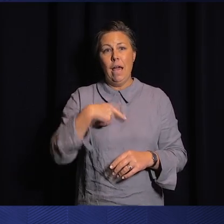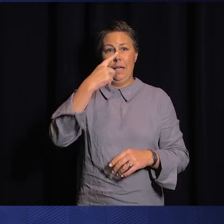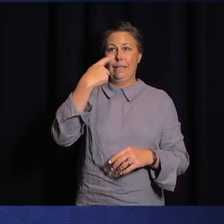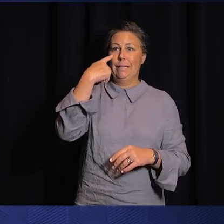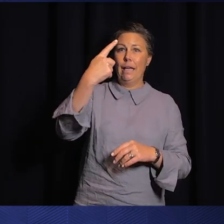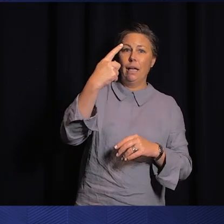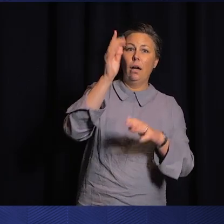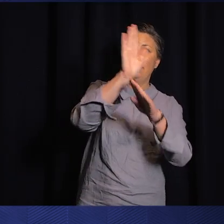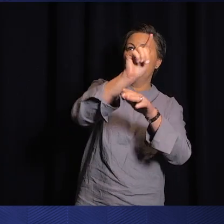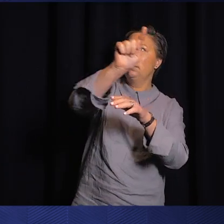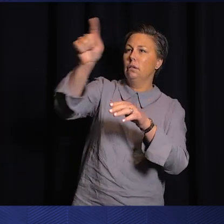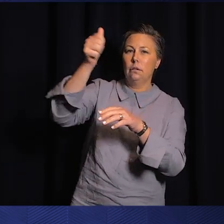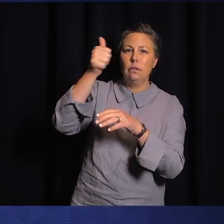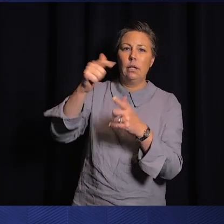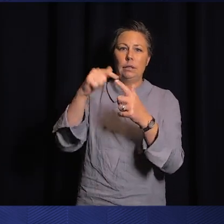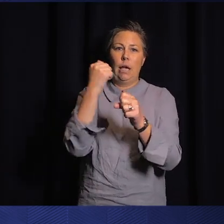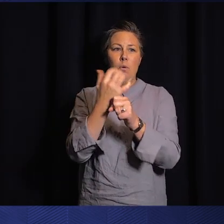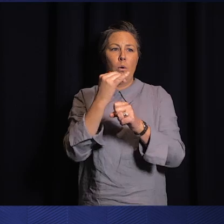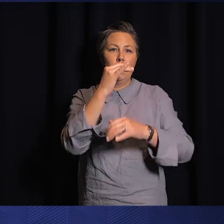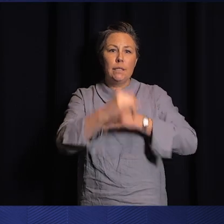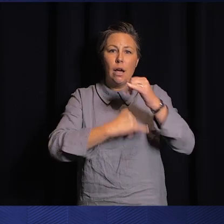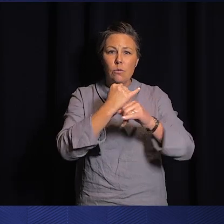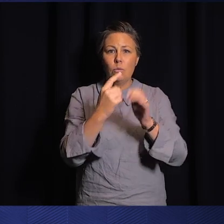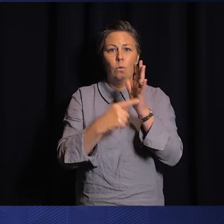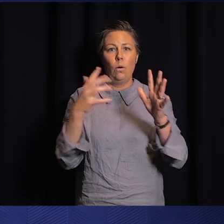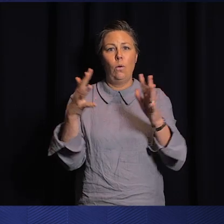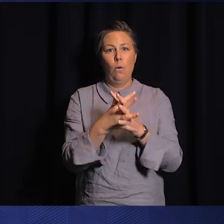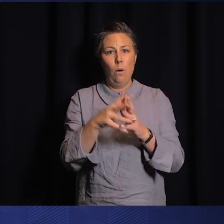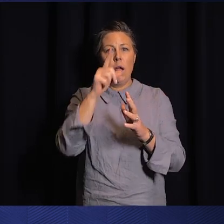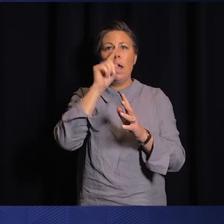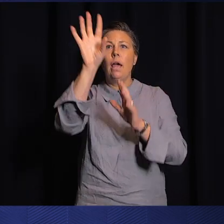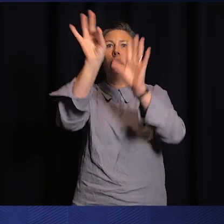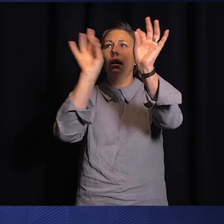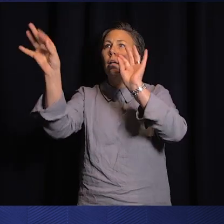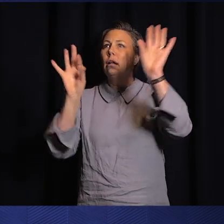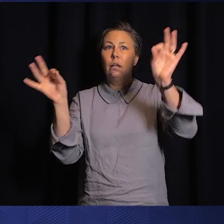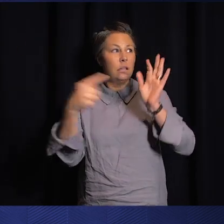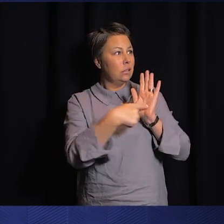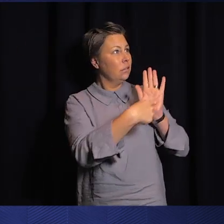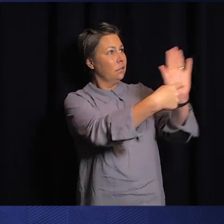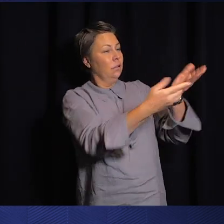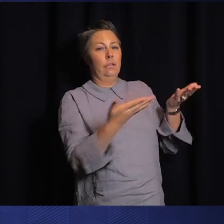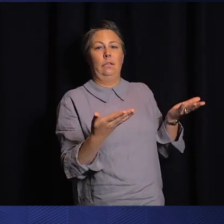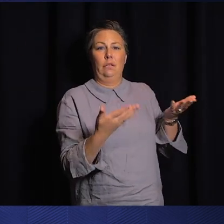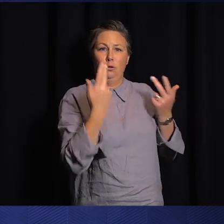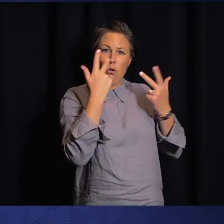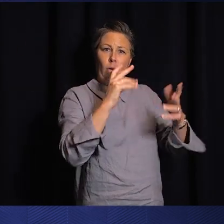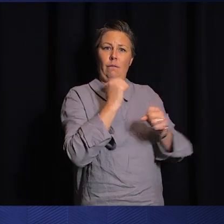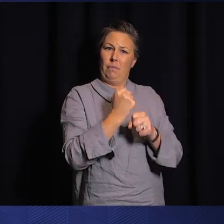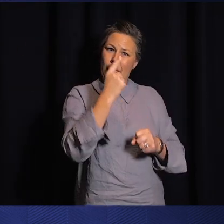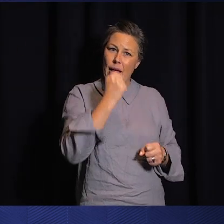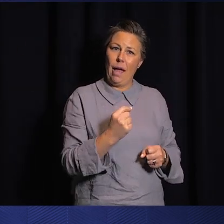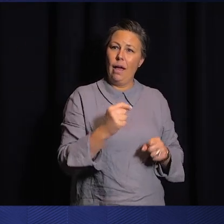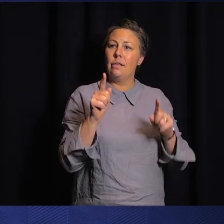these international standards and guidelines into practical tools for operational actors. And that's something a little bit like what we heard from